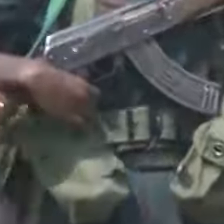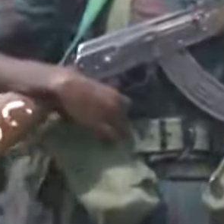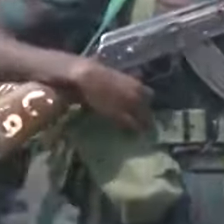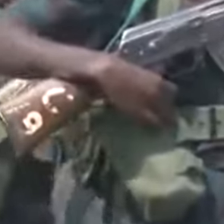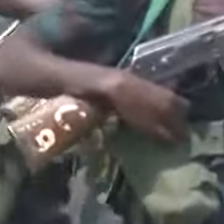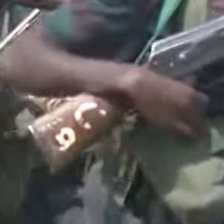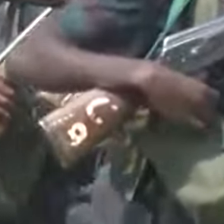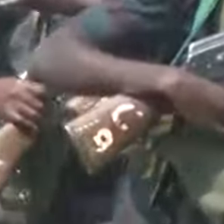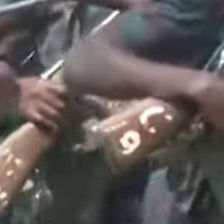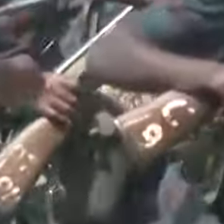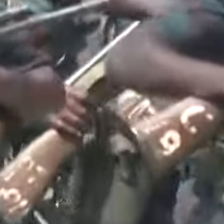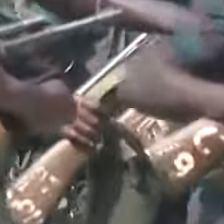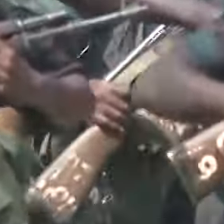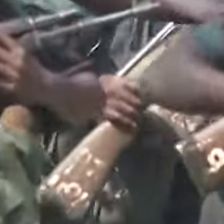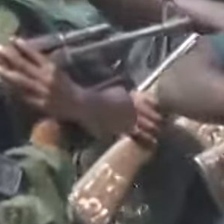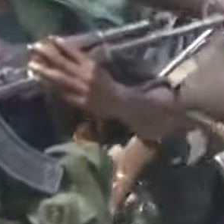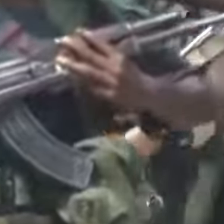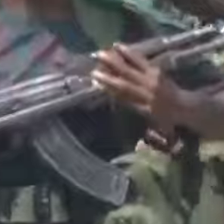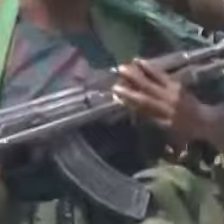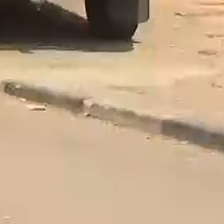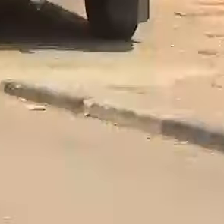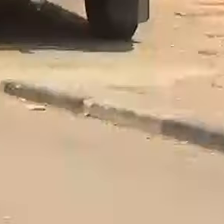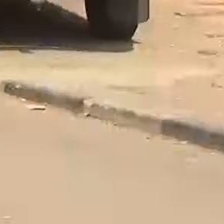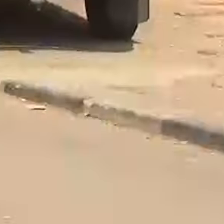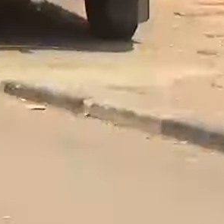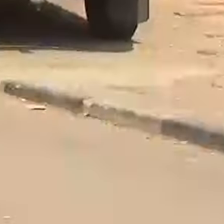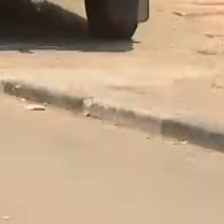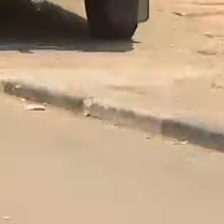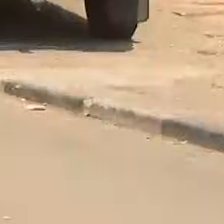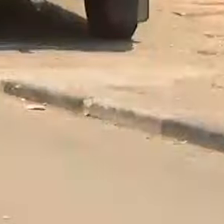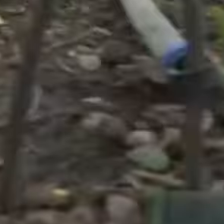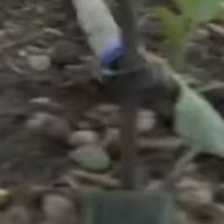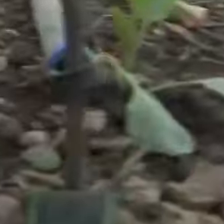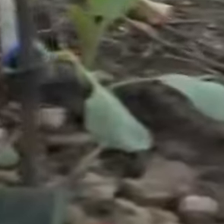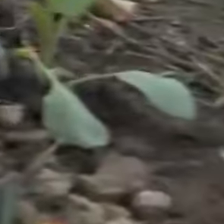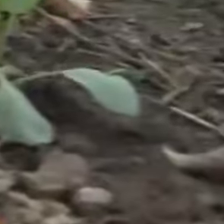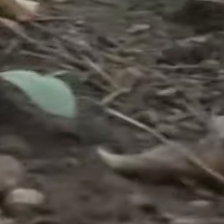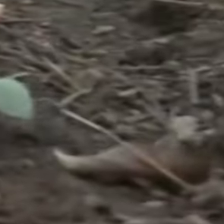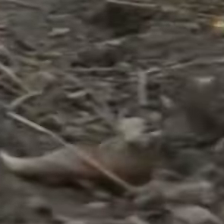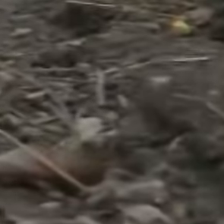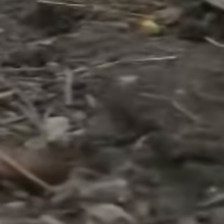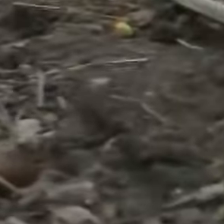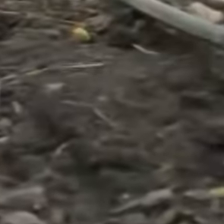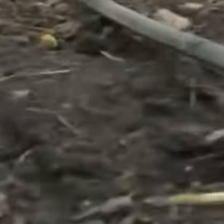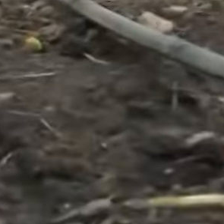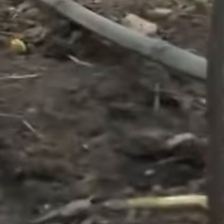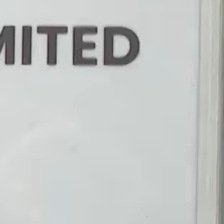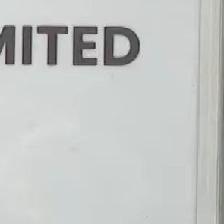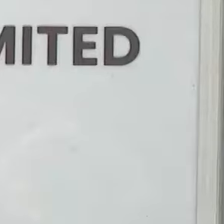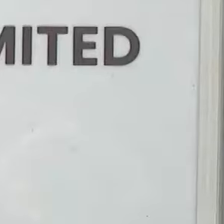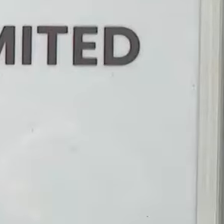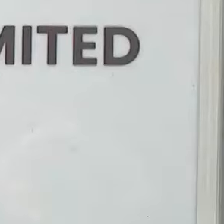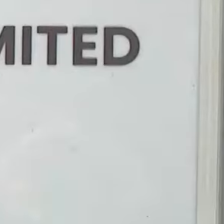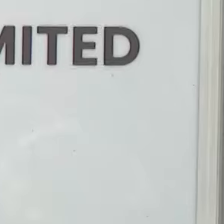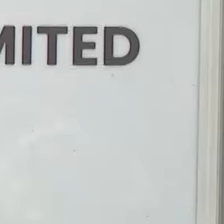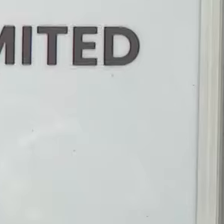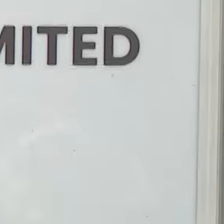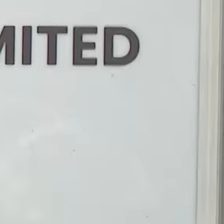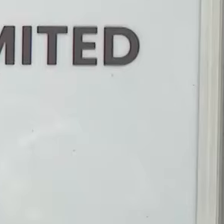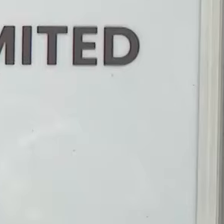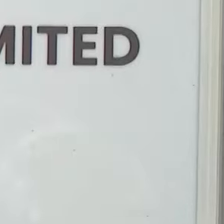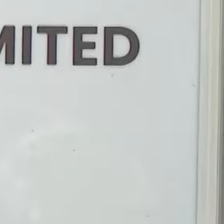1,000 exhibitors are expected to showcase their products and services at this year's 96th Agriculture and Commercial Show. The Agriculture and